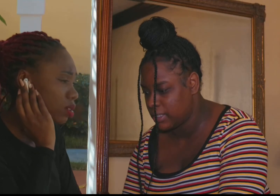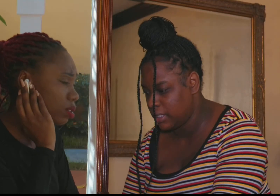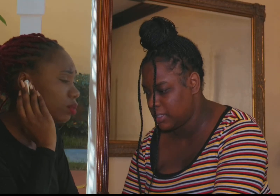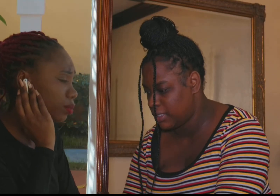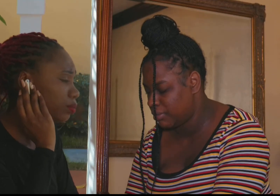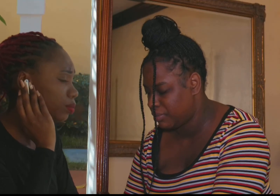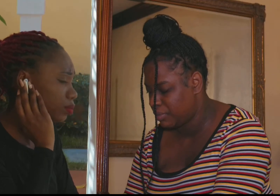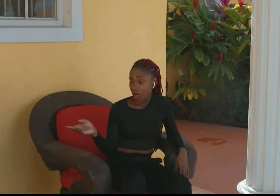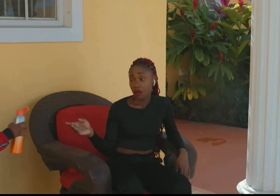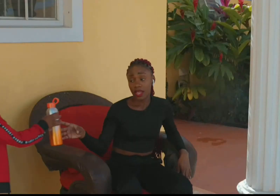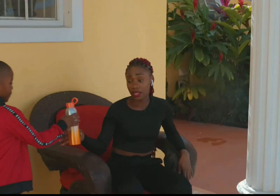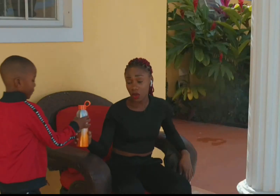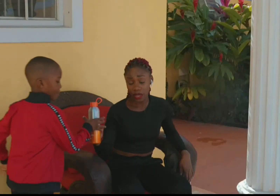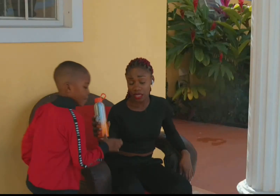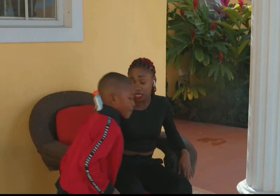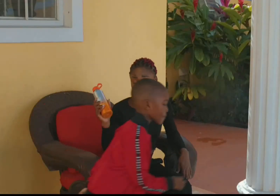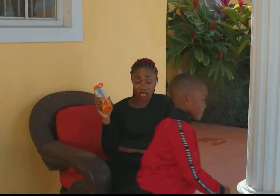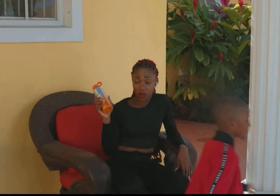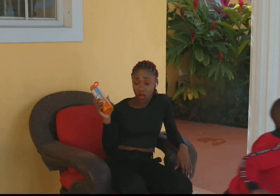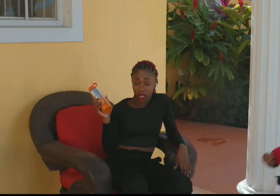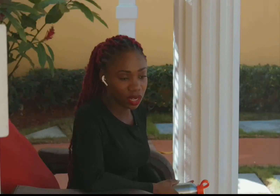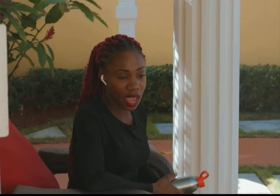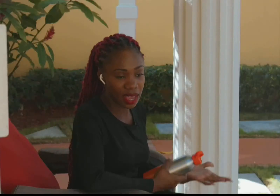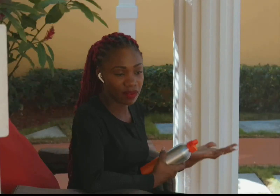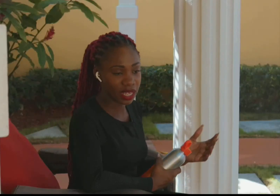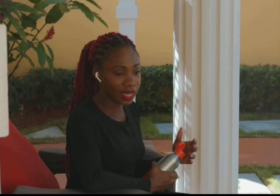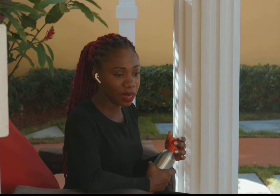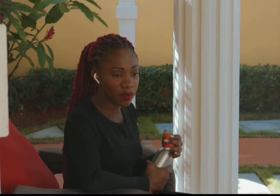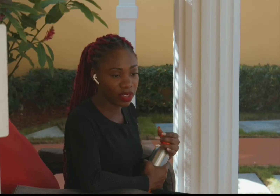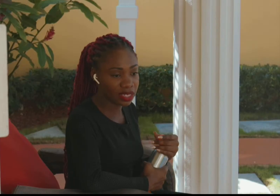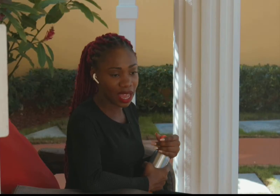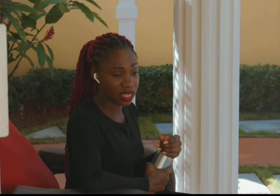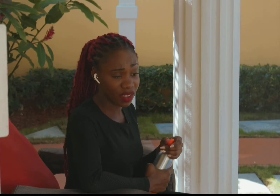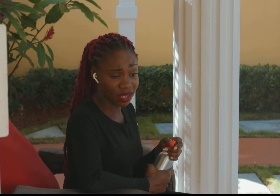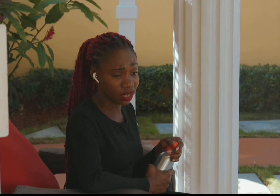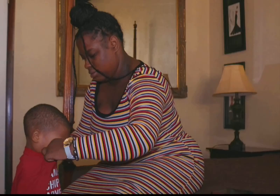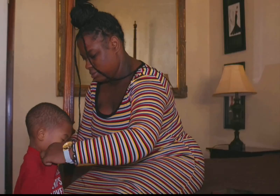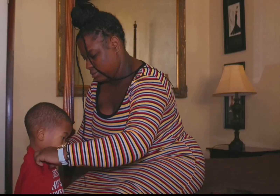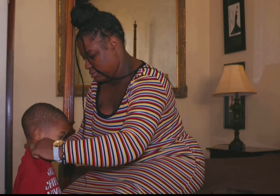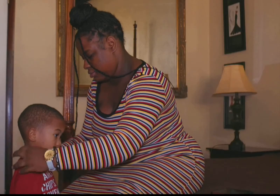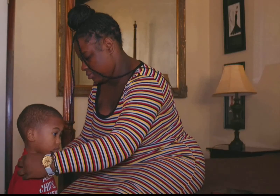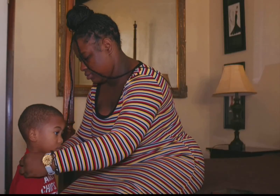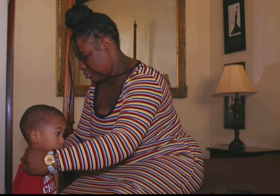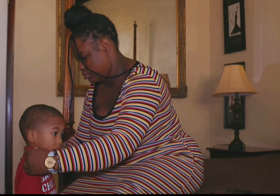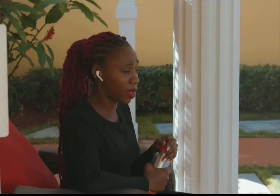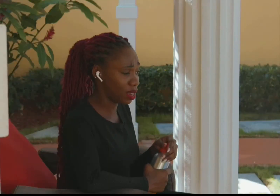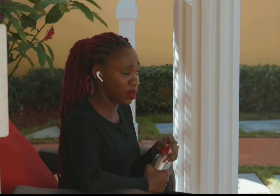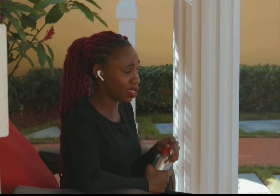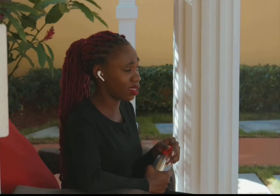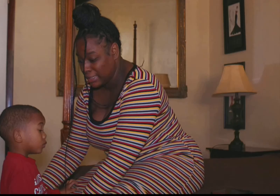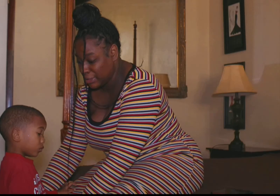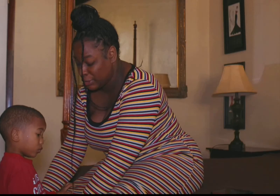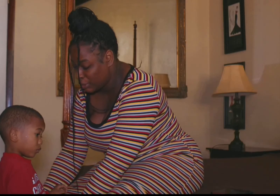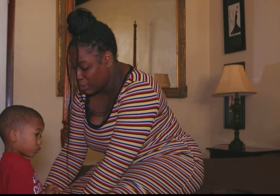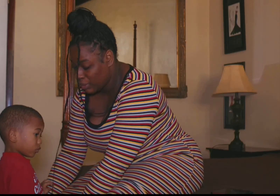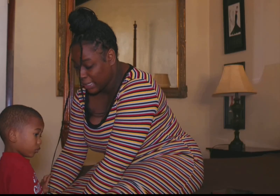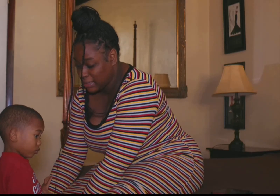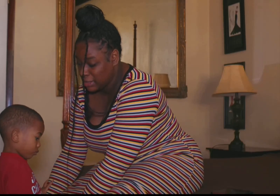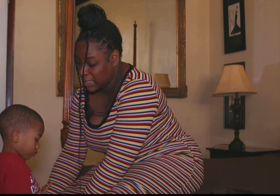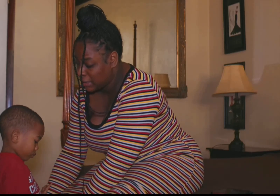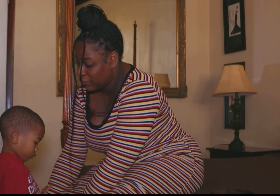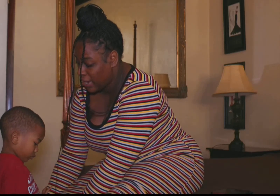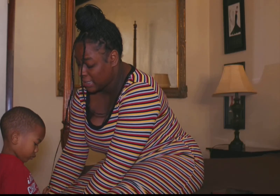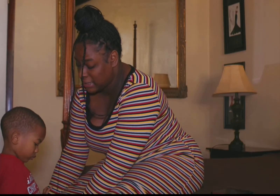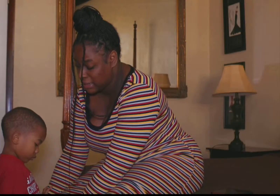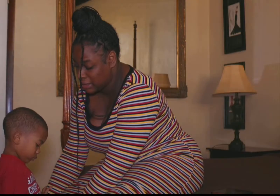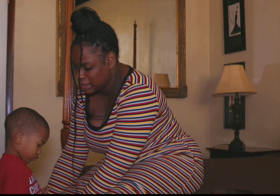childhood vaccination. Well, Logan's 6 years old. I haven't taken him for his last vaccine appointment since before the pandemic. Did you know that